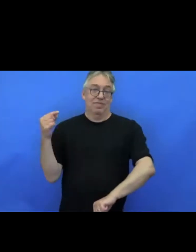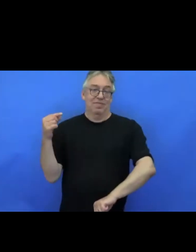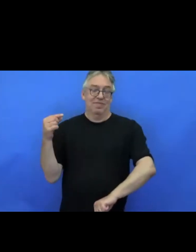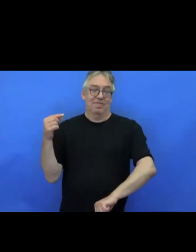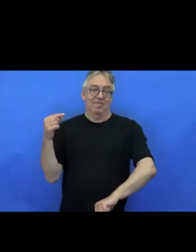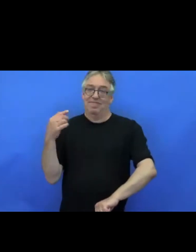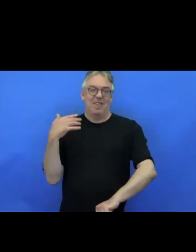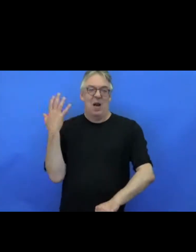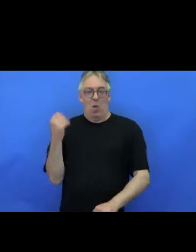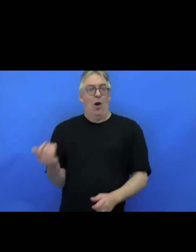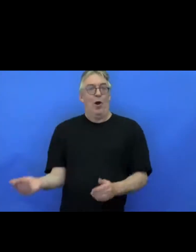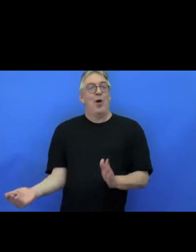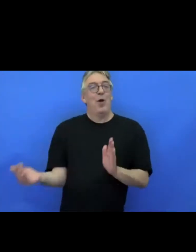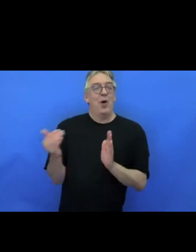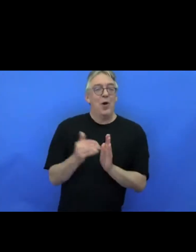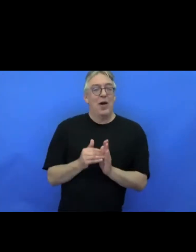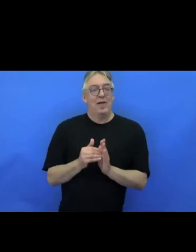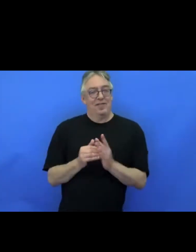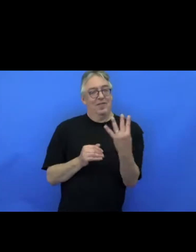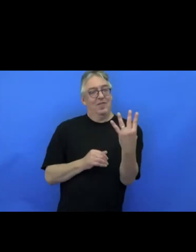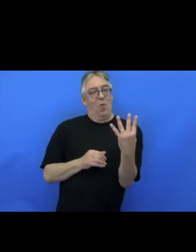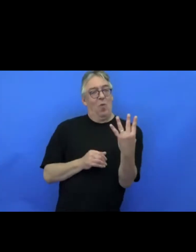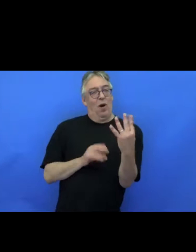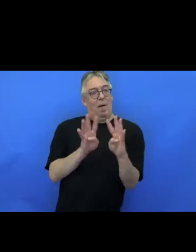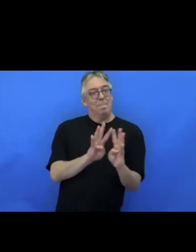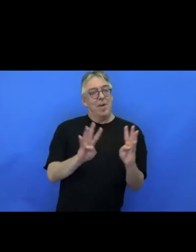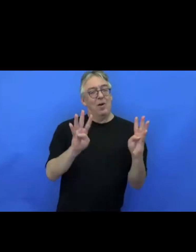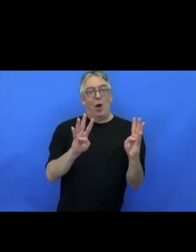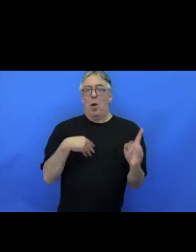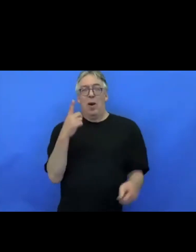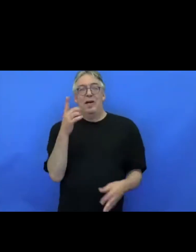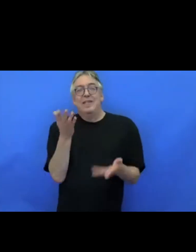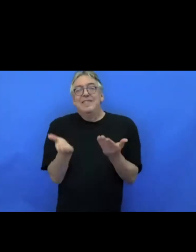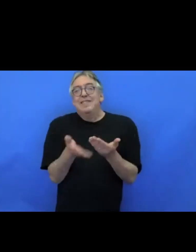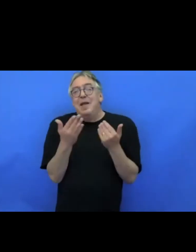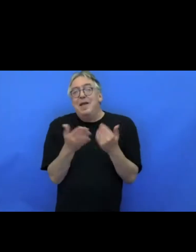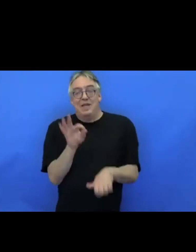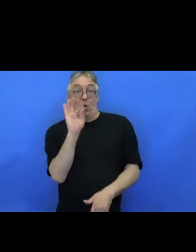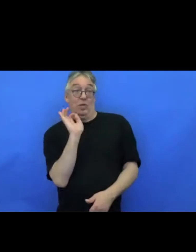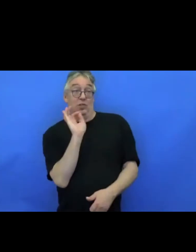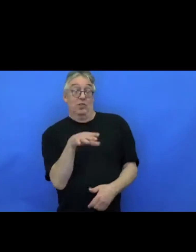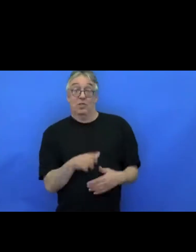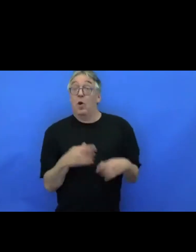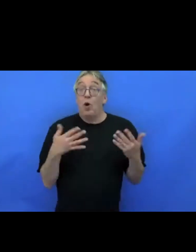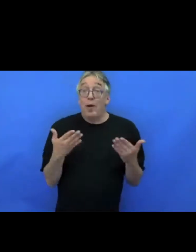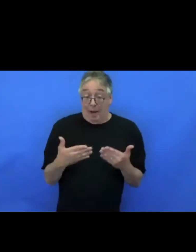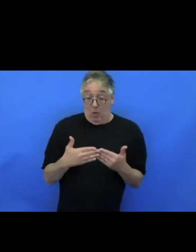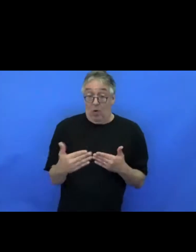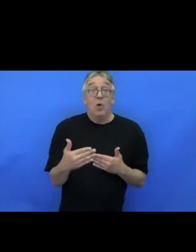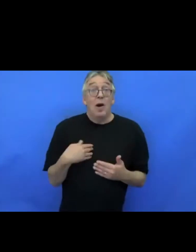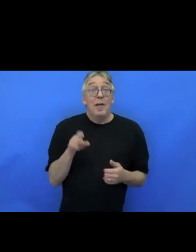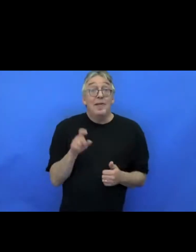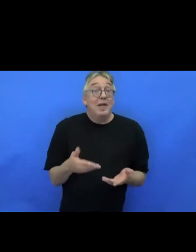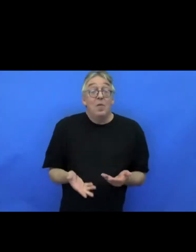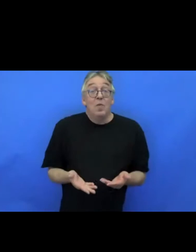to each of you, all four of you, and just ask a very simple question. What more is needed in terms of